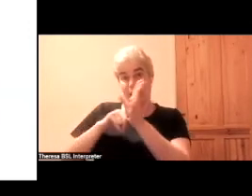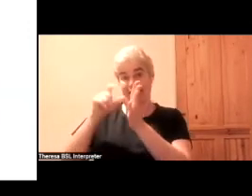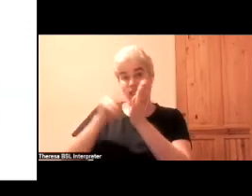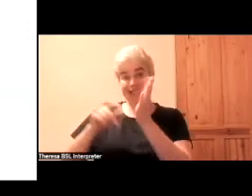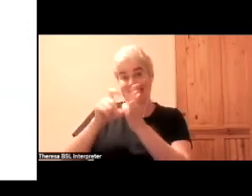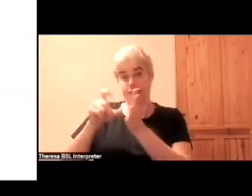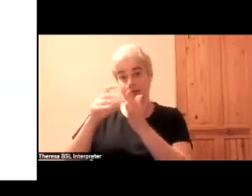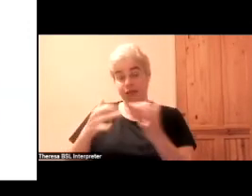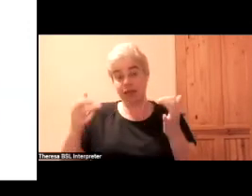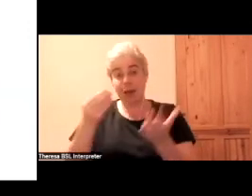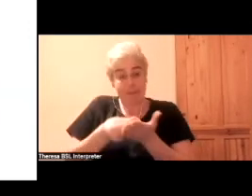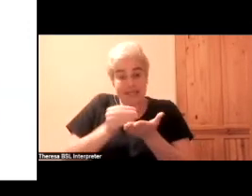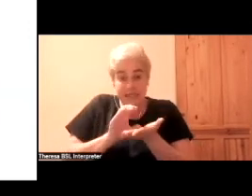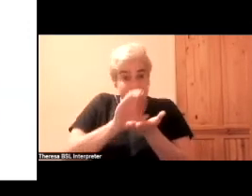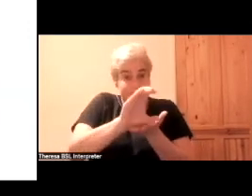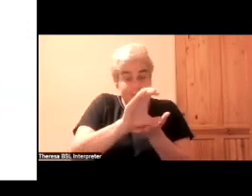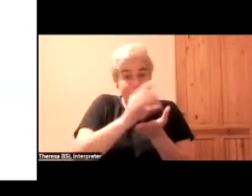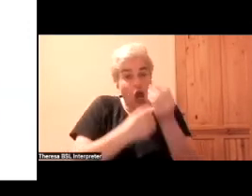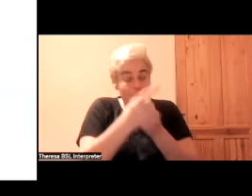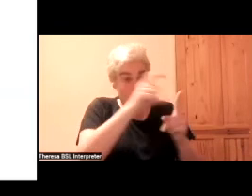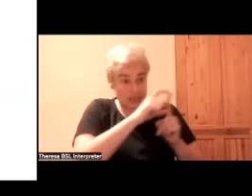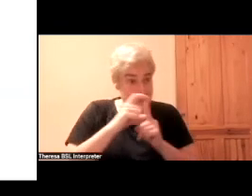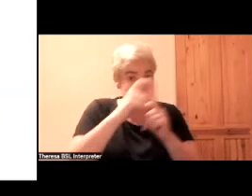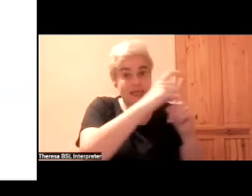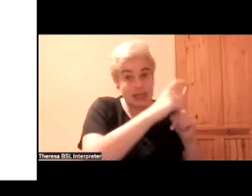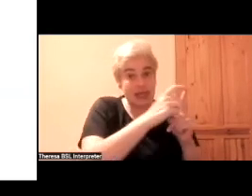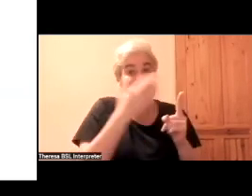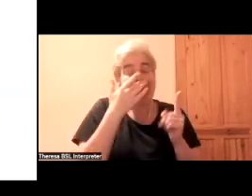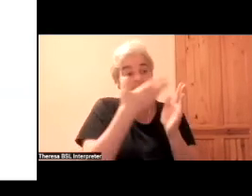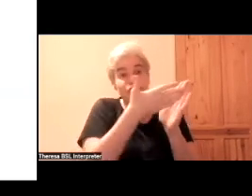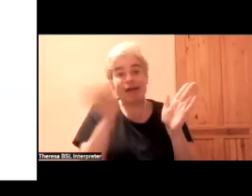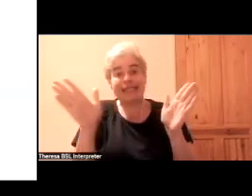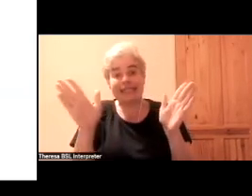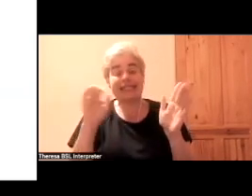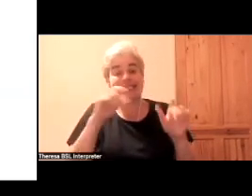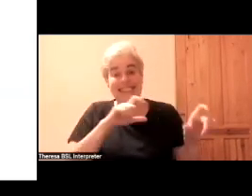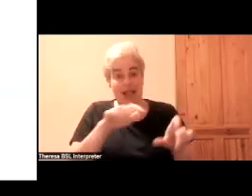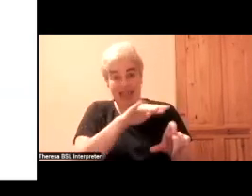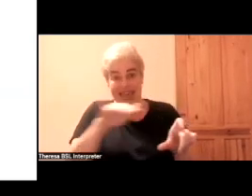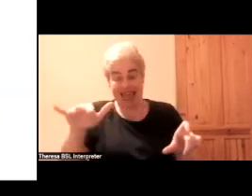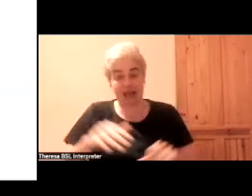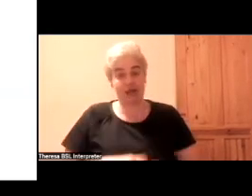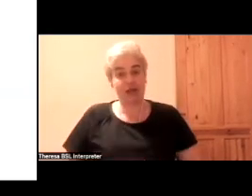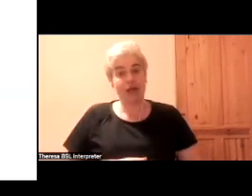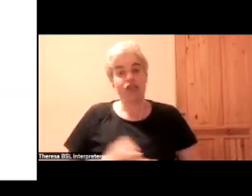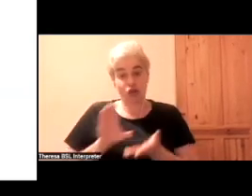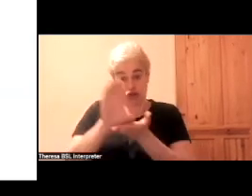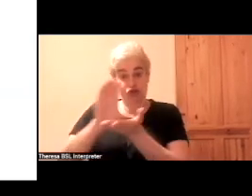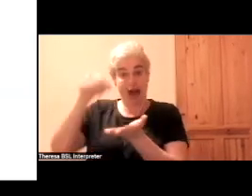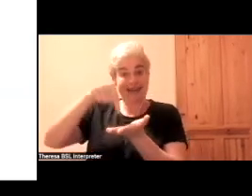And whilst the money no longer goes exclusive to dioceses, the age weighting will still exist. So the grants